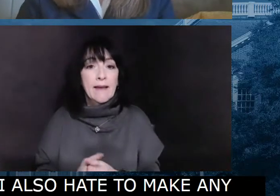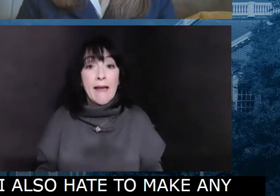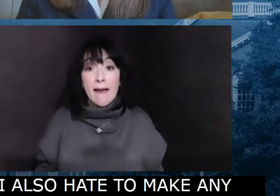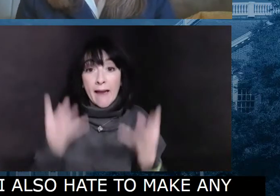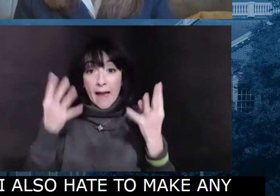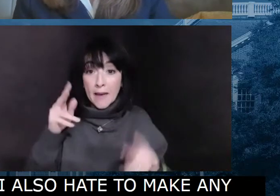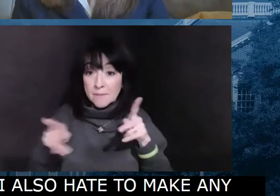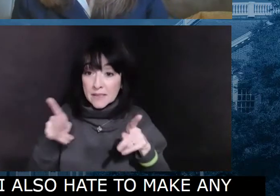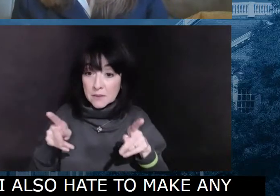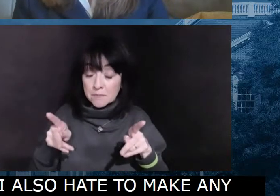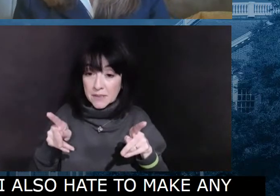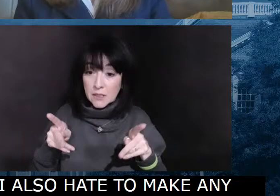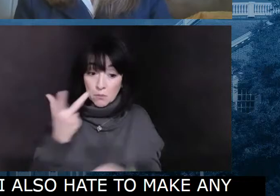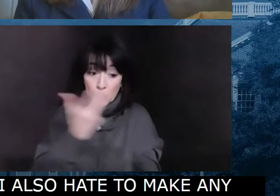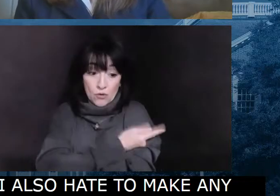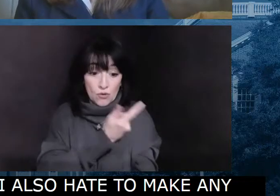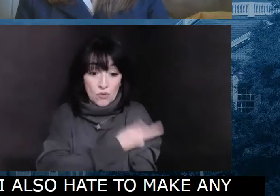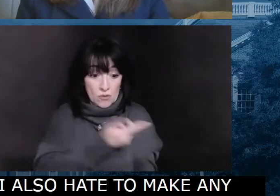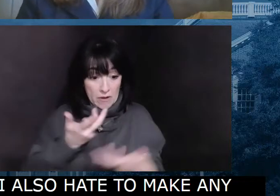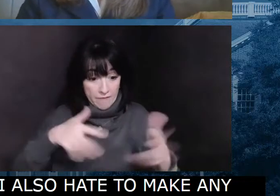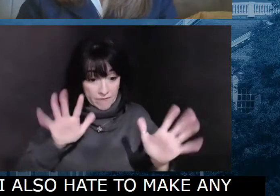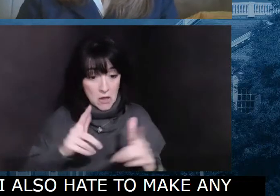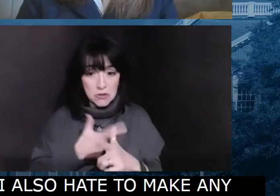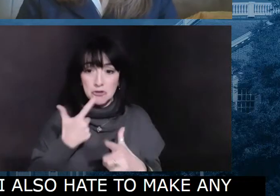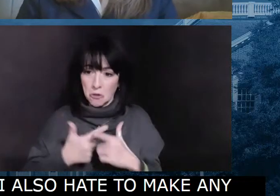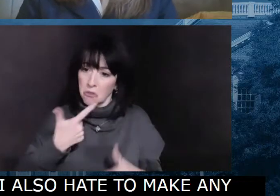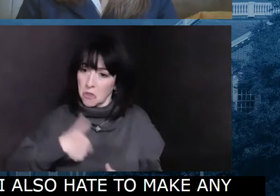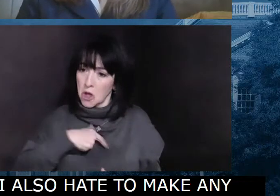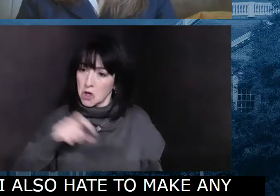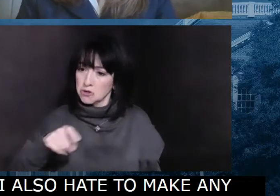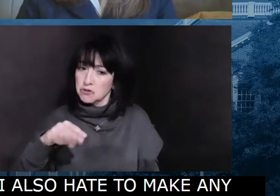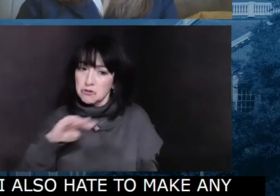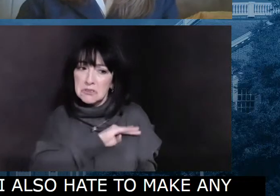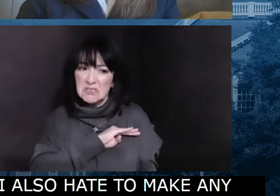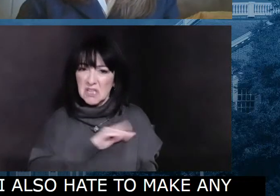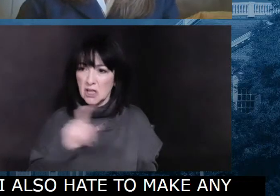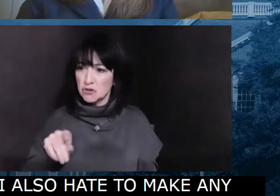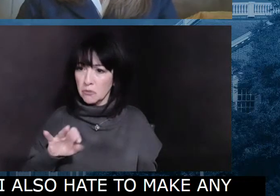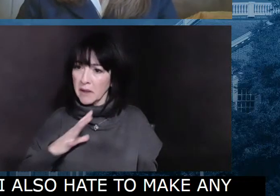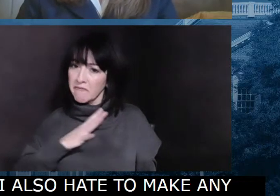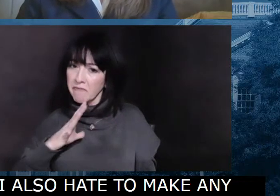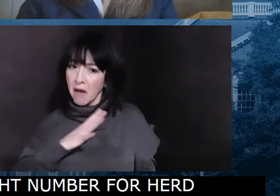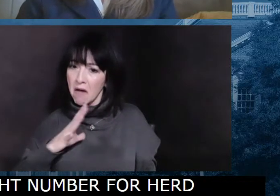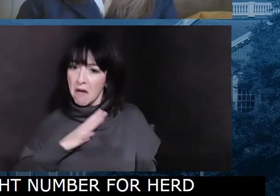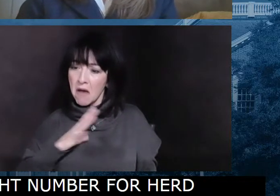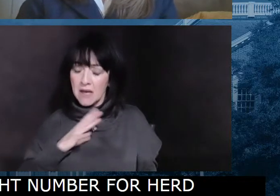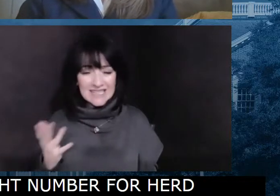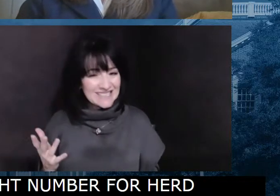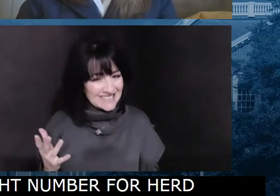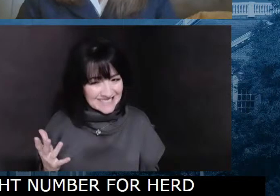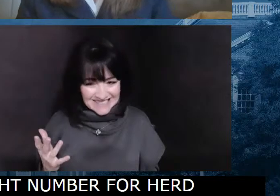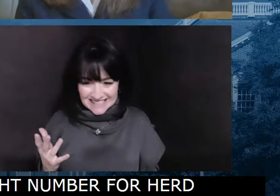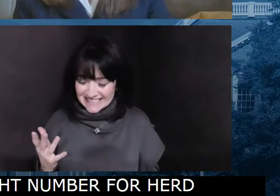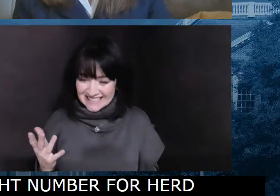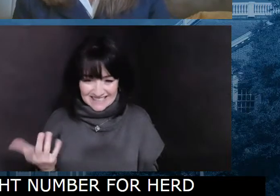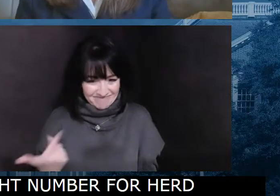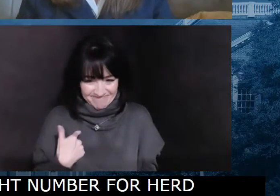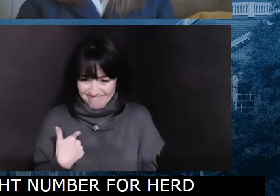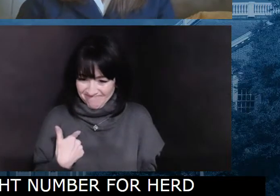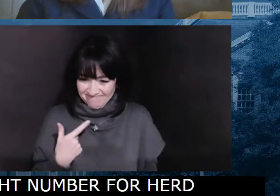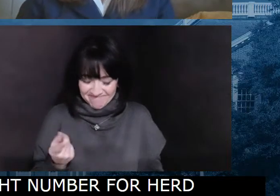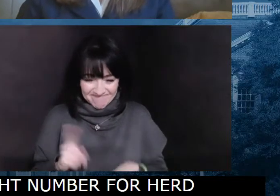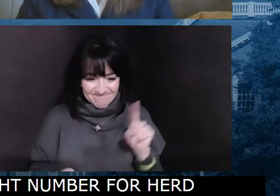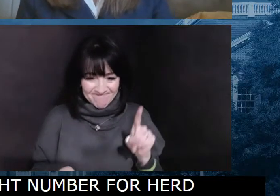immunity, given these variants. Given the fact that we may see even more